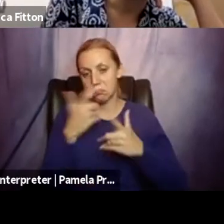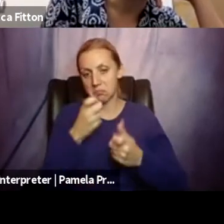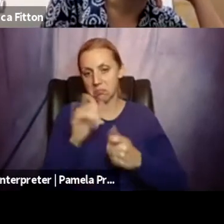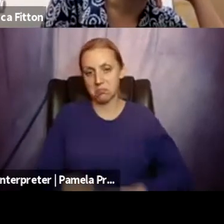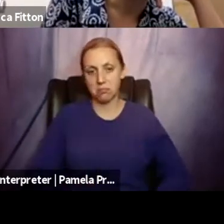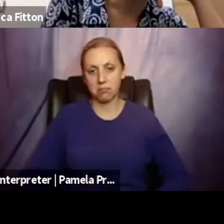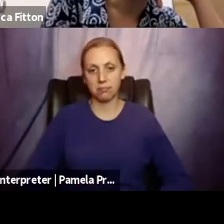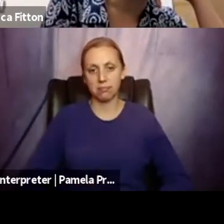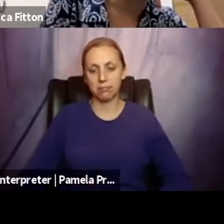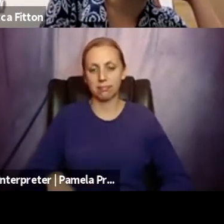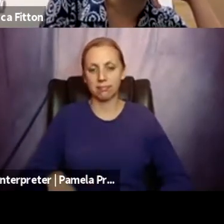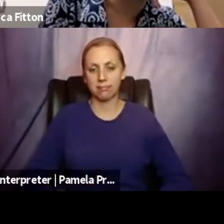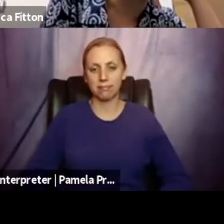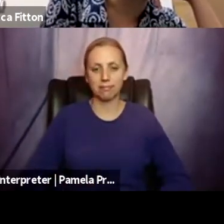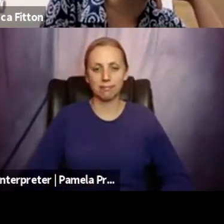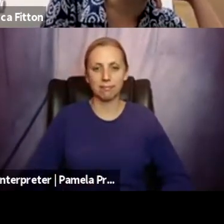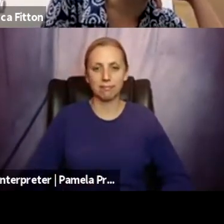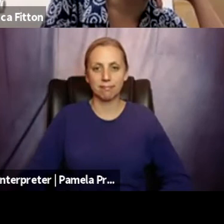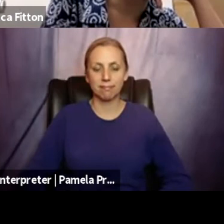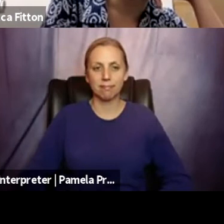Linda out.